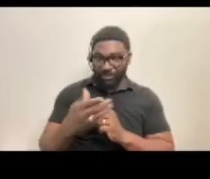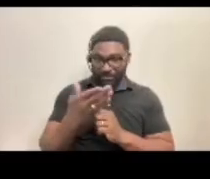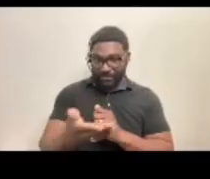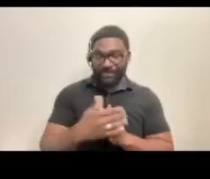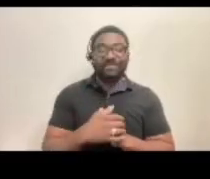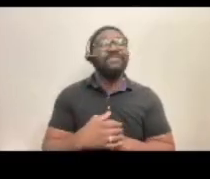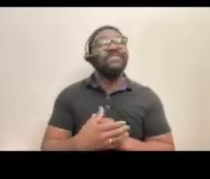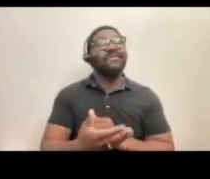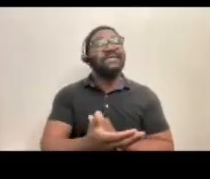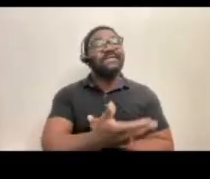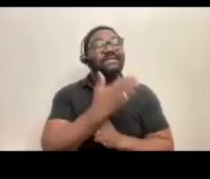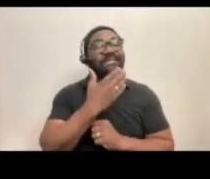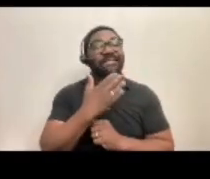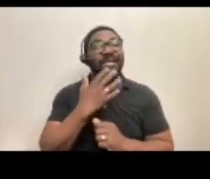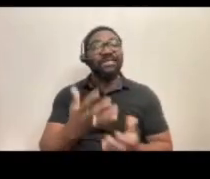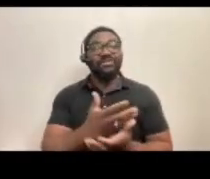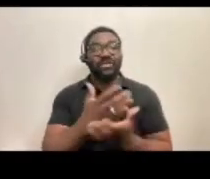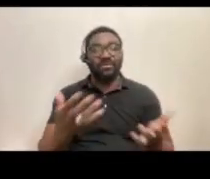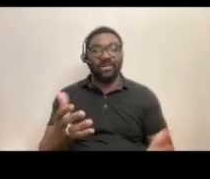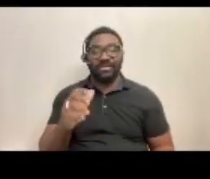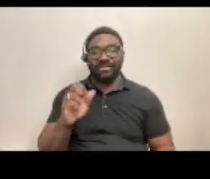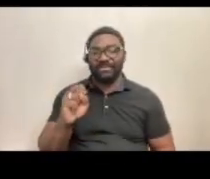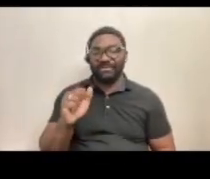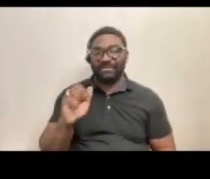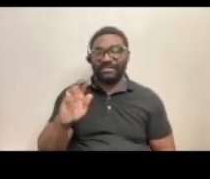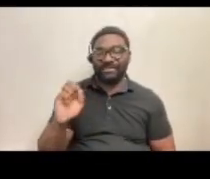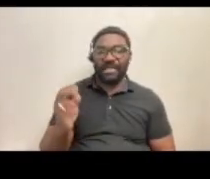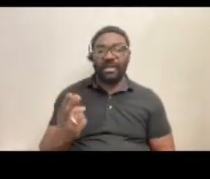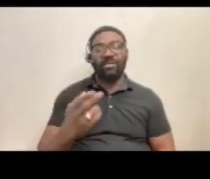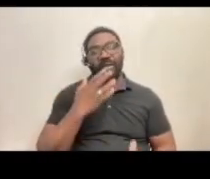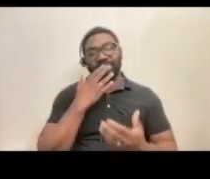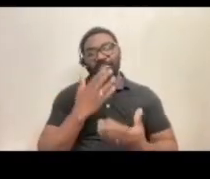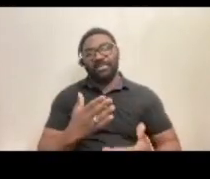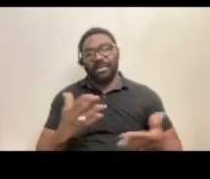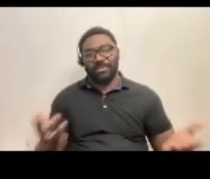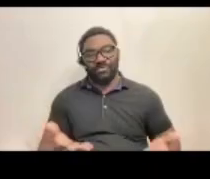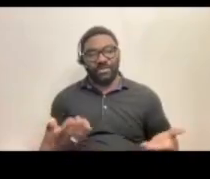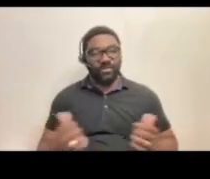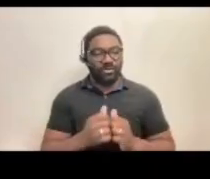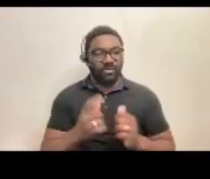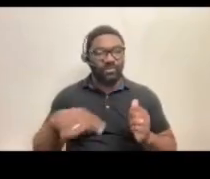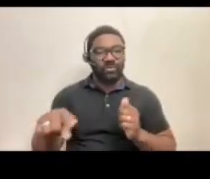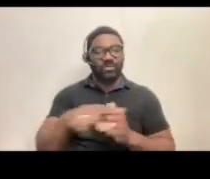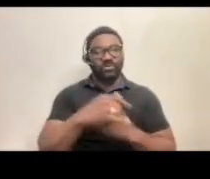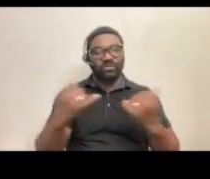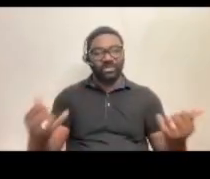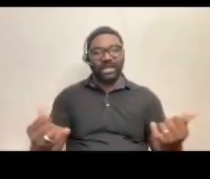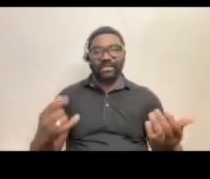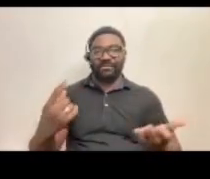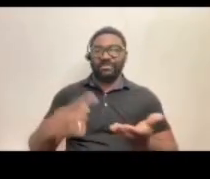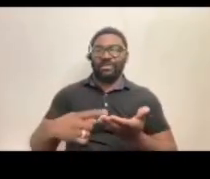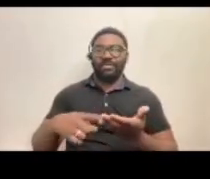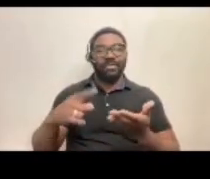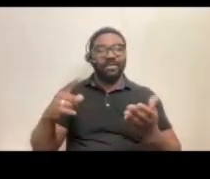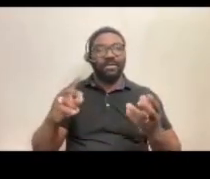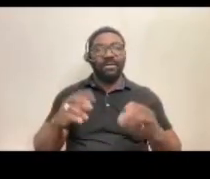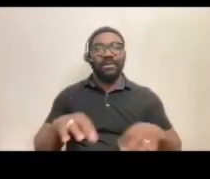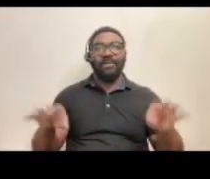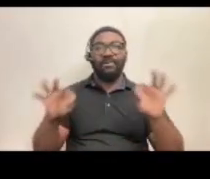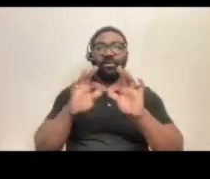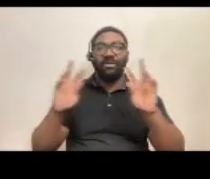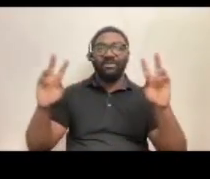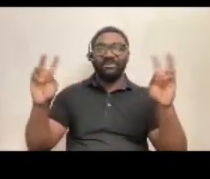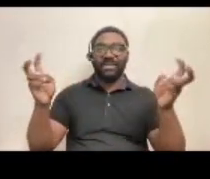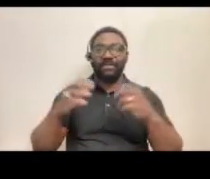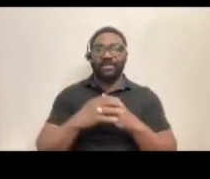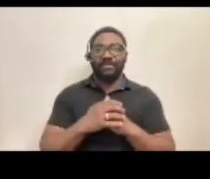much, Sarah. And it is really my pleasure to be on with all of you today and to get to talk about such an important topic. And